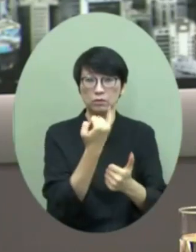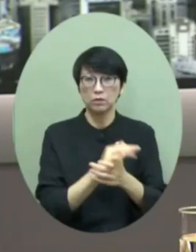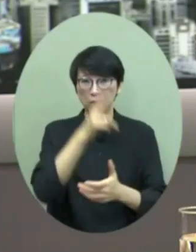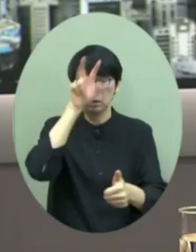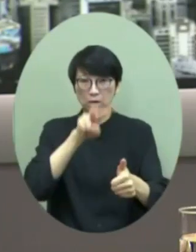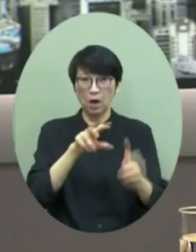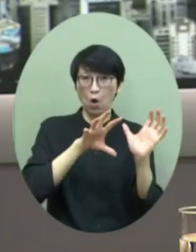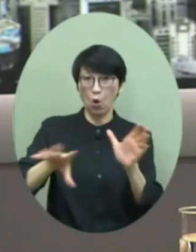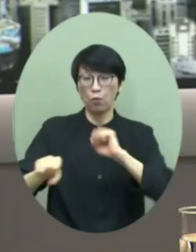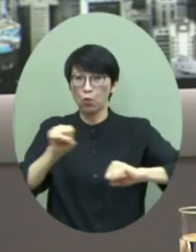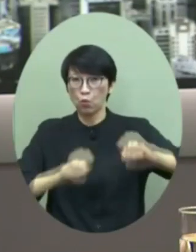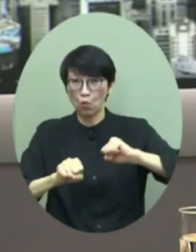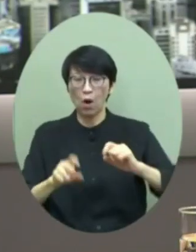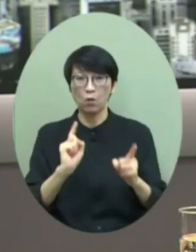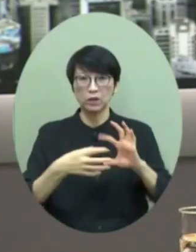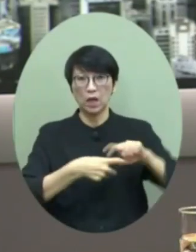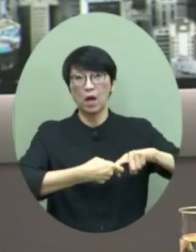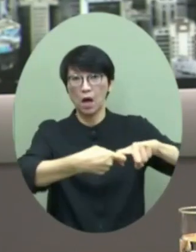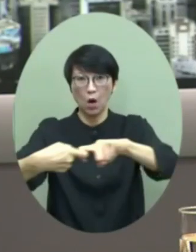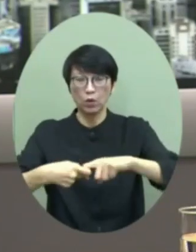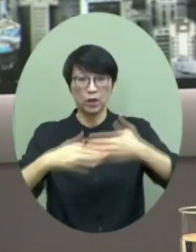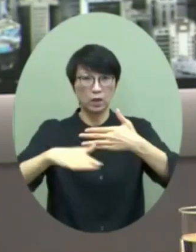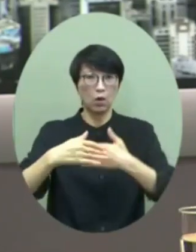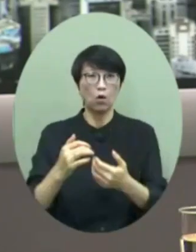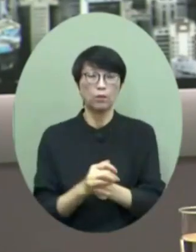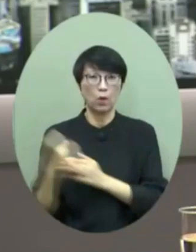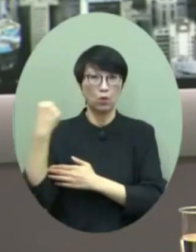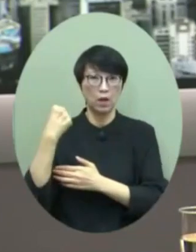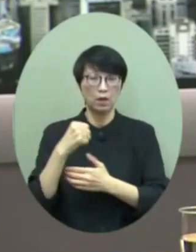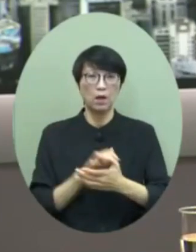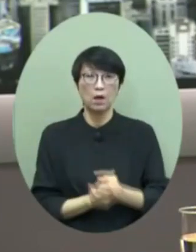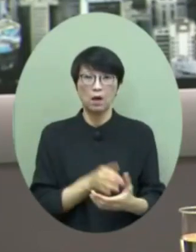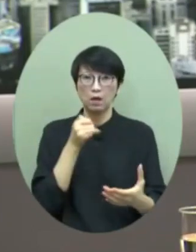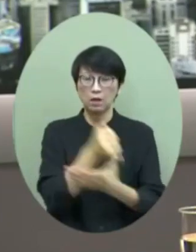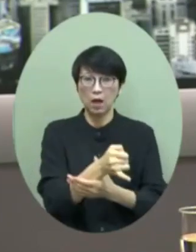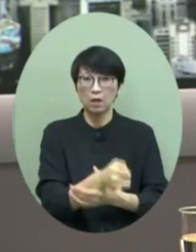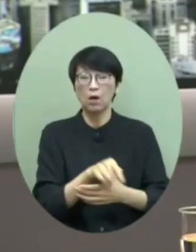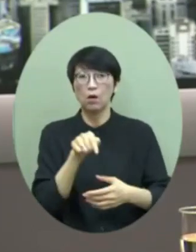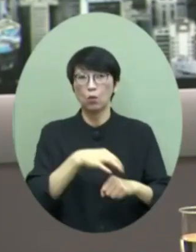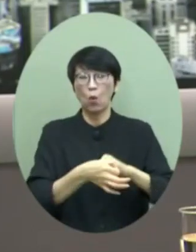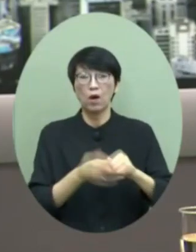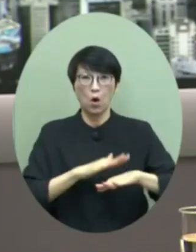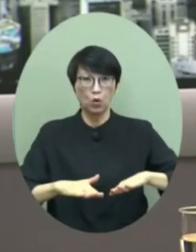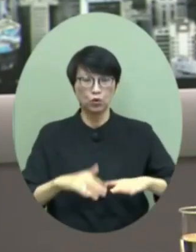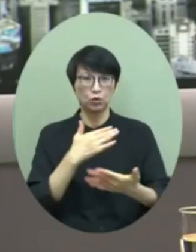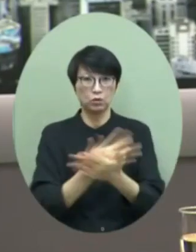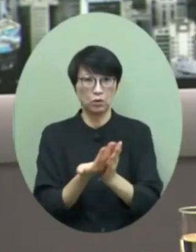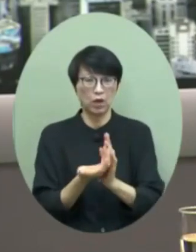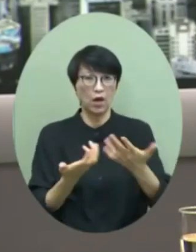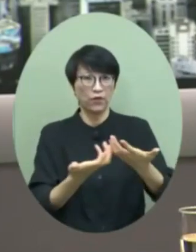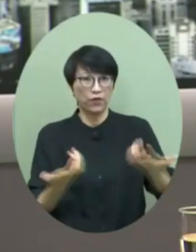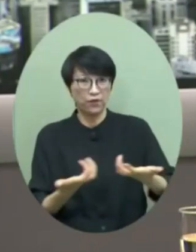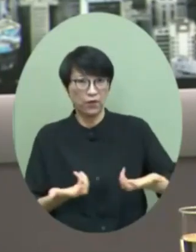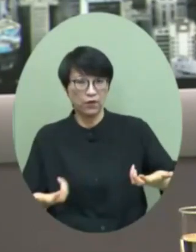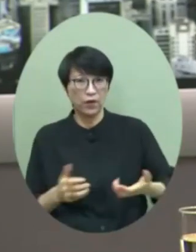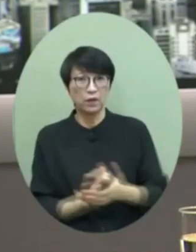is on subversion, secession, terrorist activities, and colluding with security